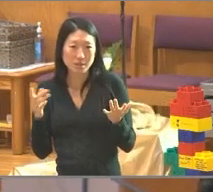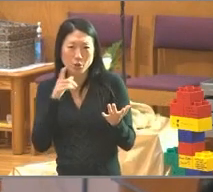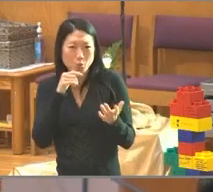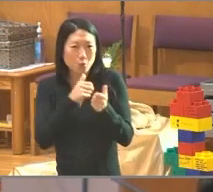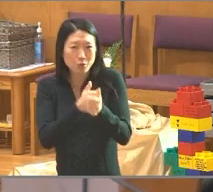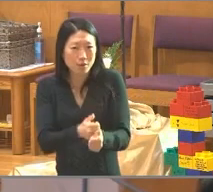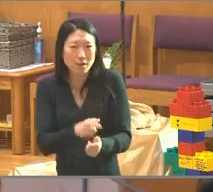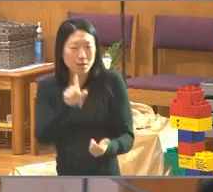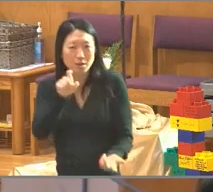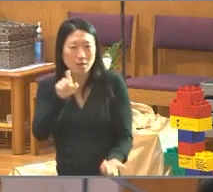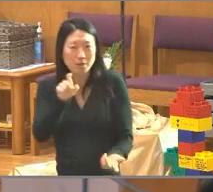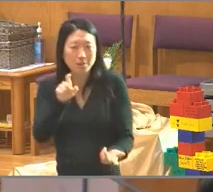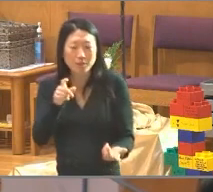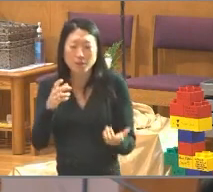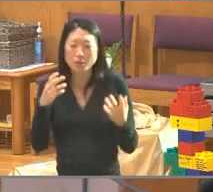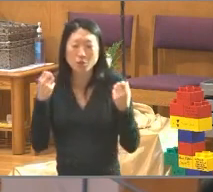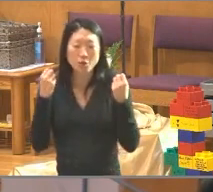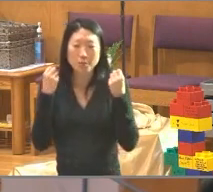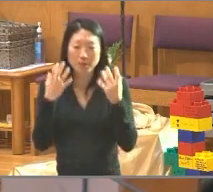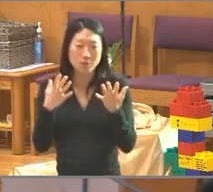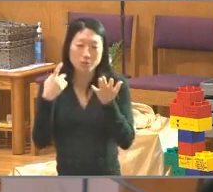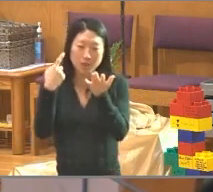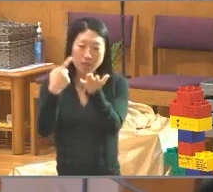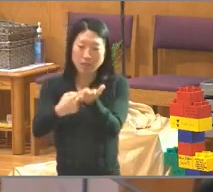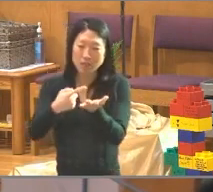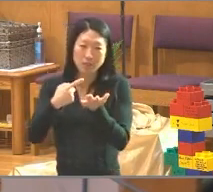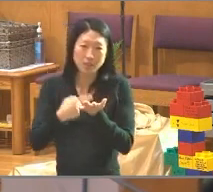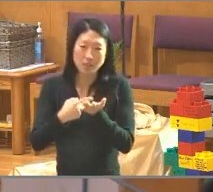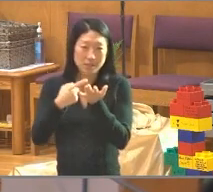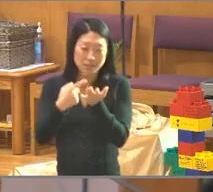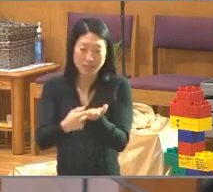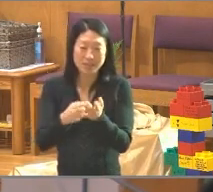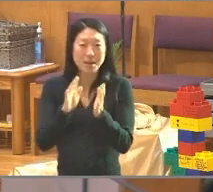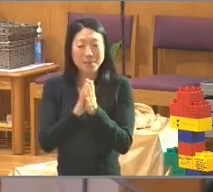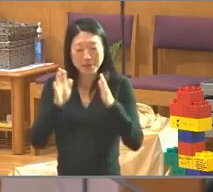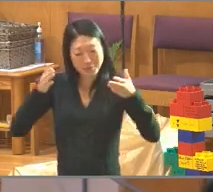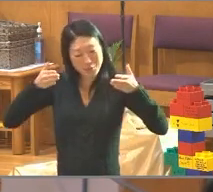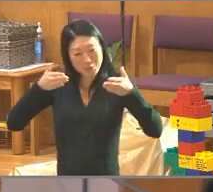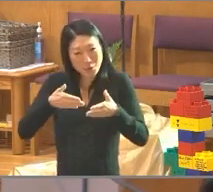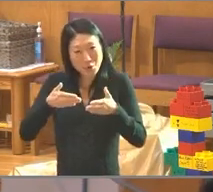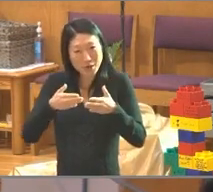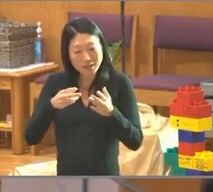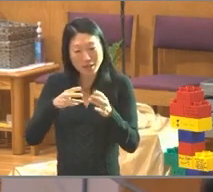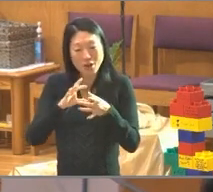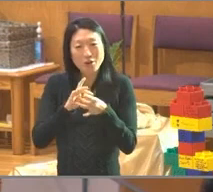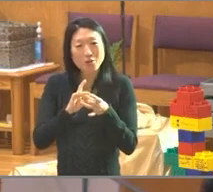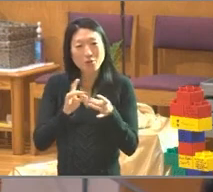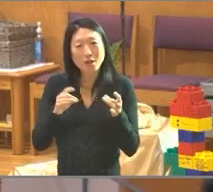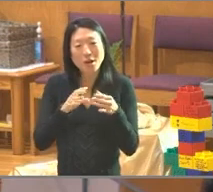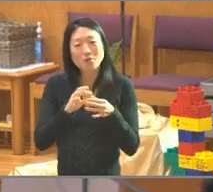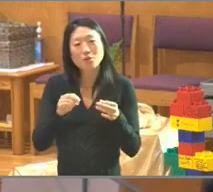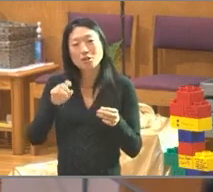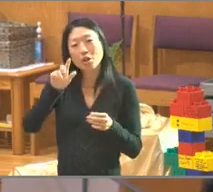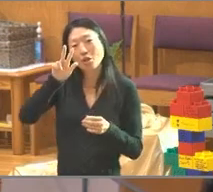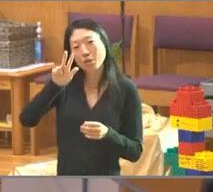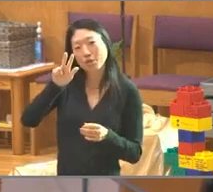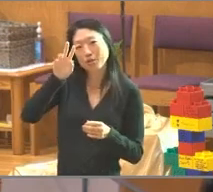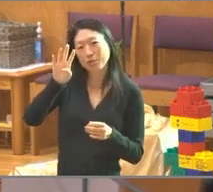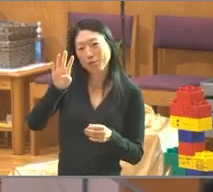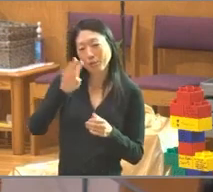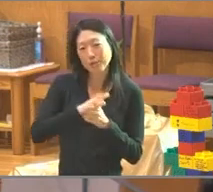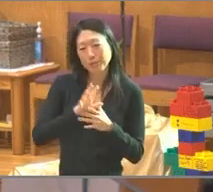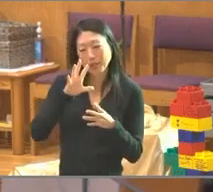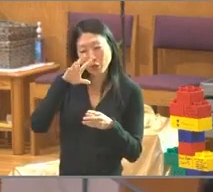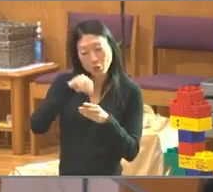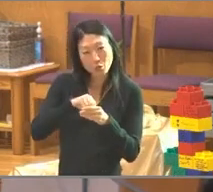As I said, there's so much we can discuss in this passage, but I want to focus mostly on verse 34. Now, we read the Inclusive